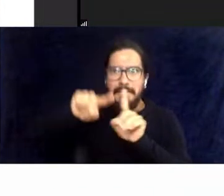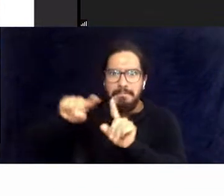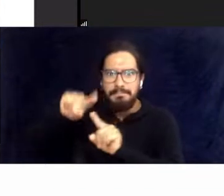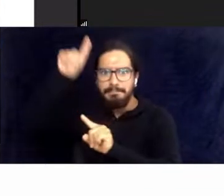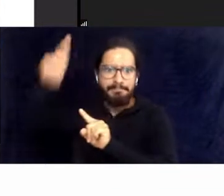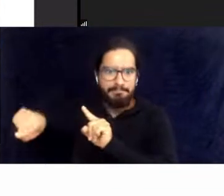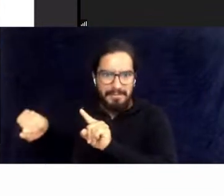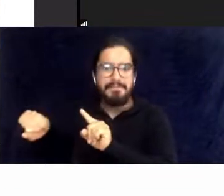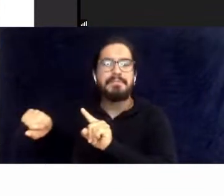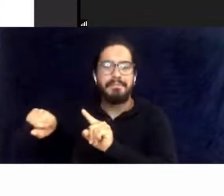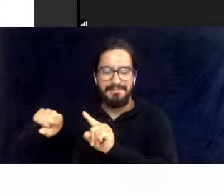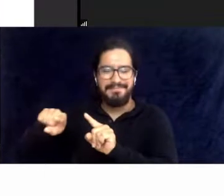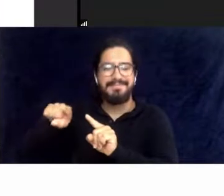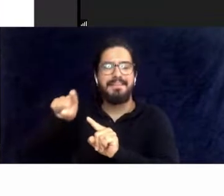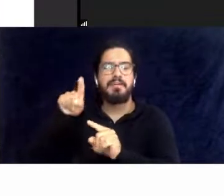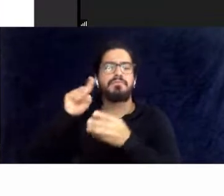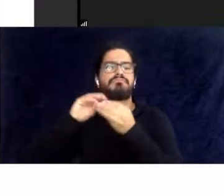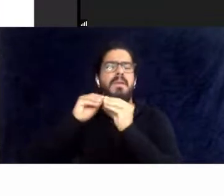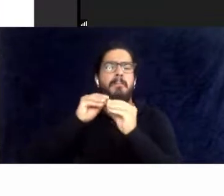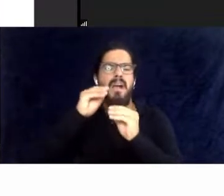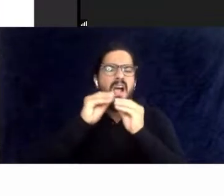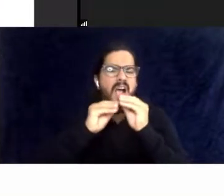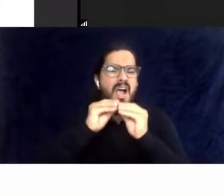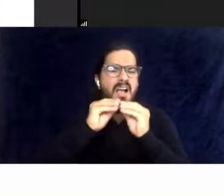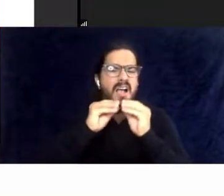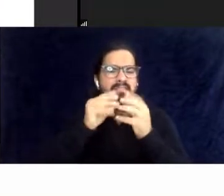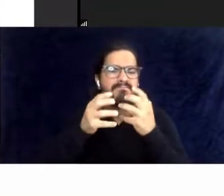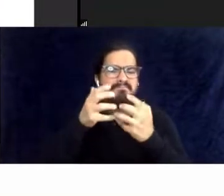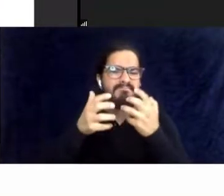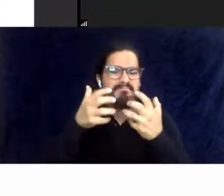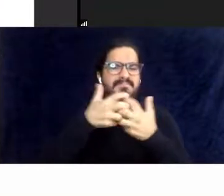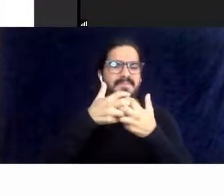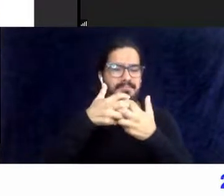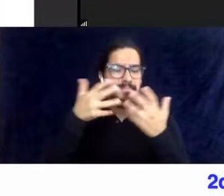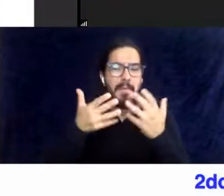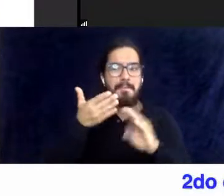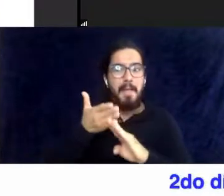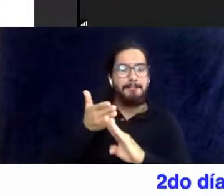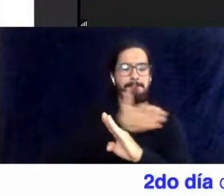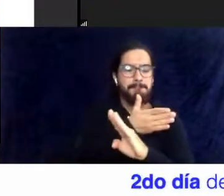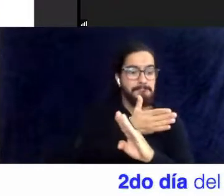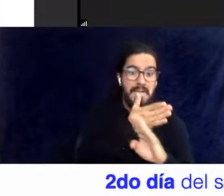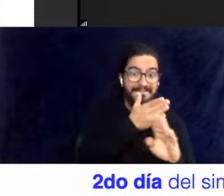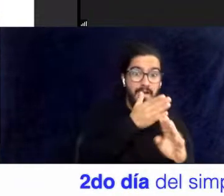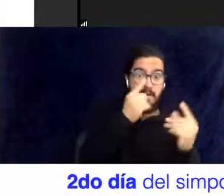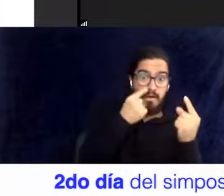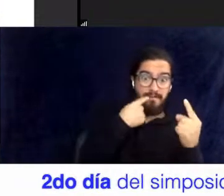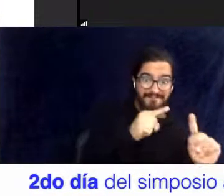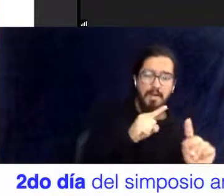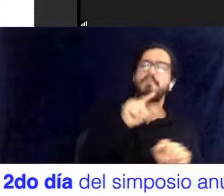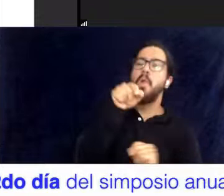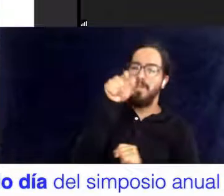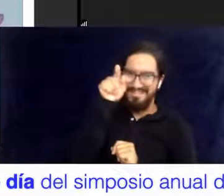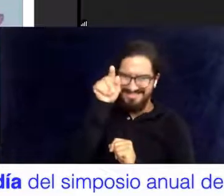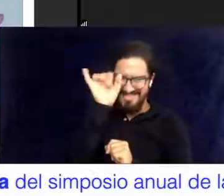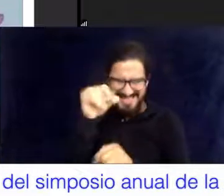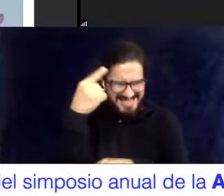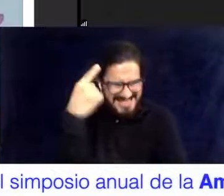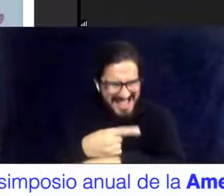adjusted and all of the cases that were not reported before added. Next.